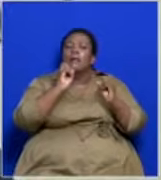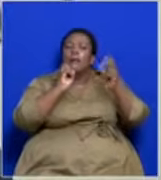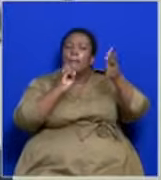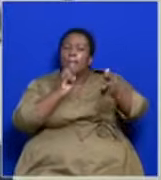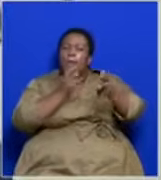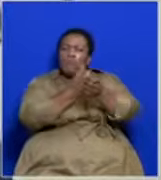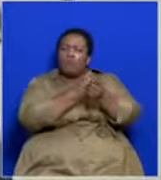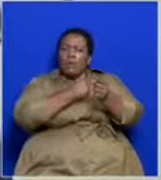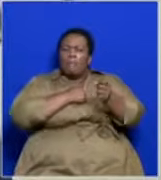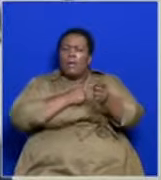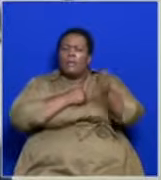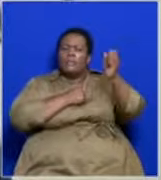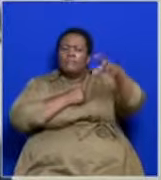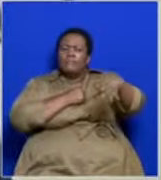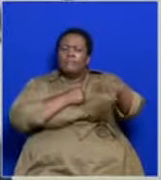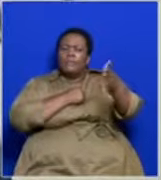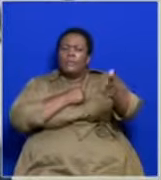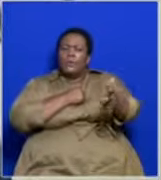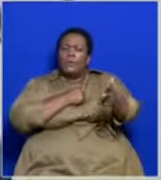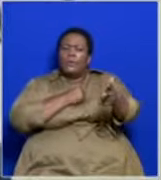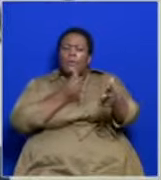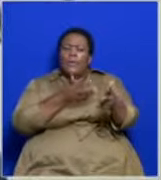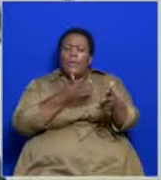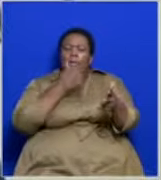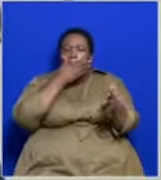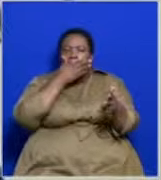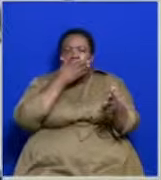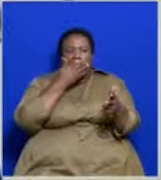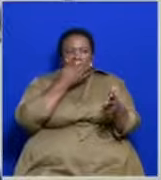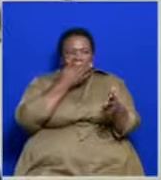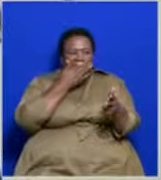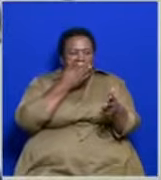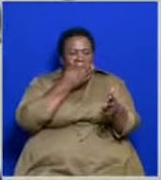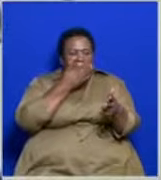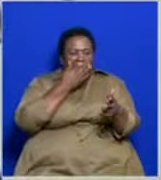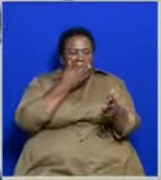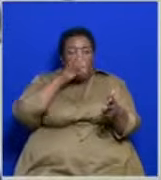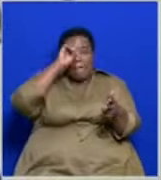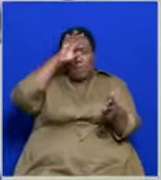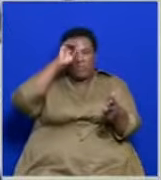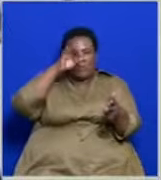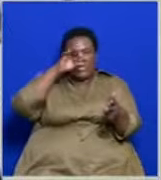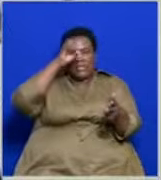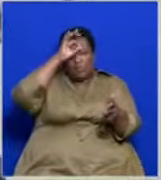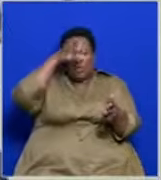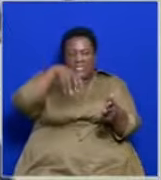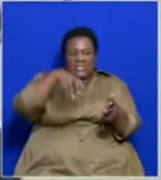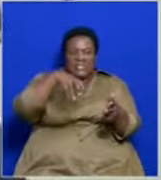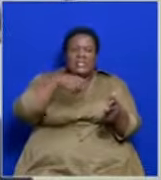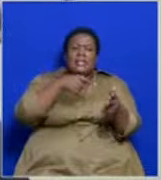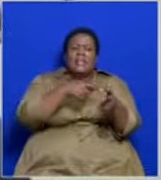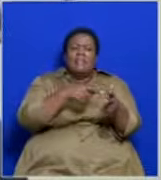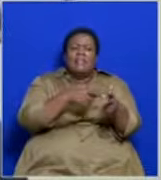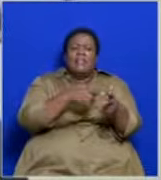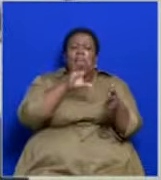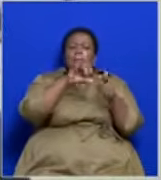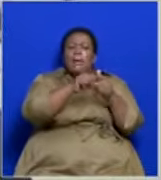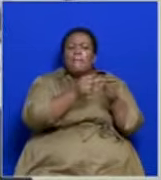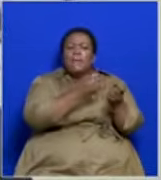with stolen parts and diesel 920 liter